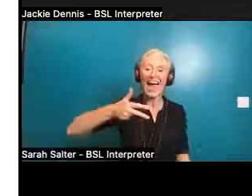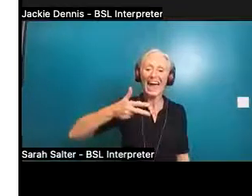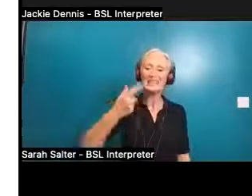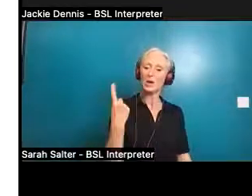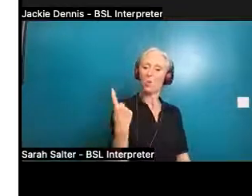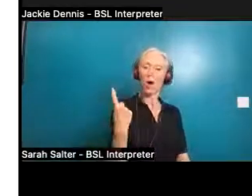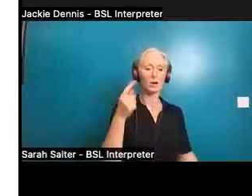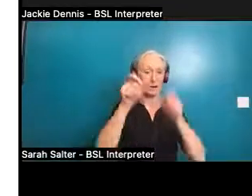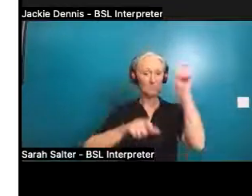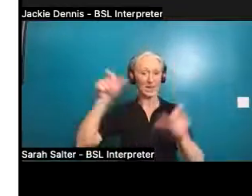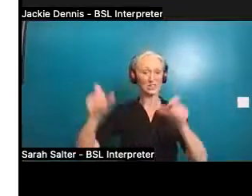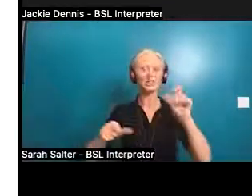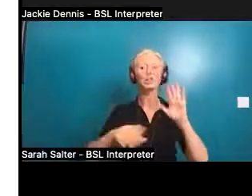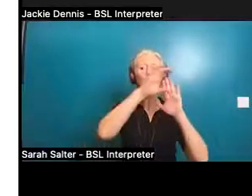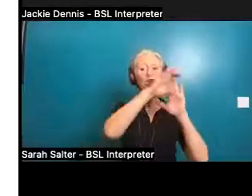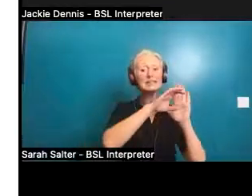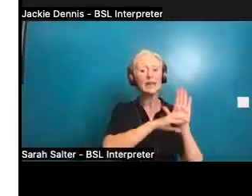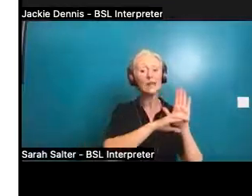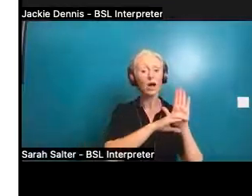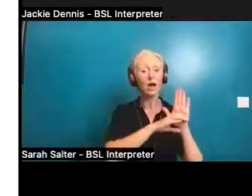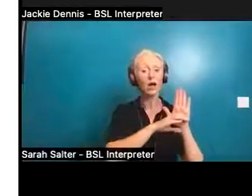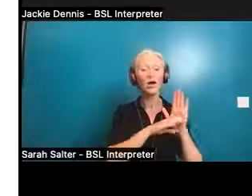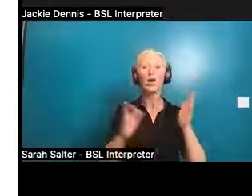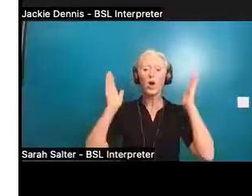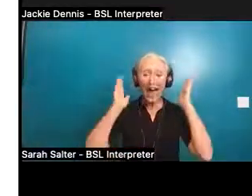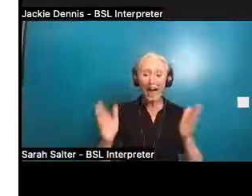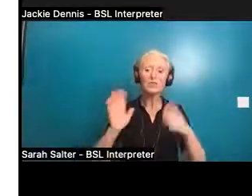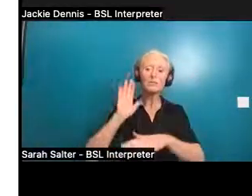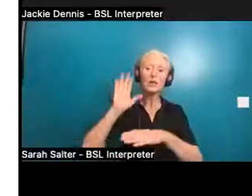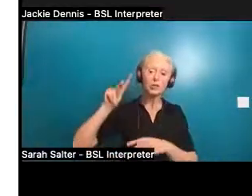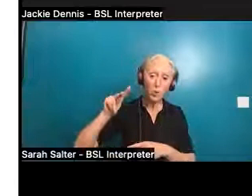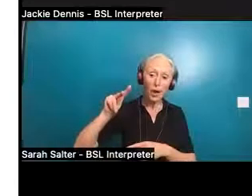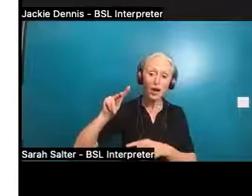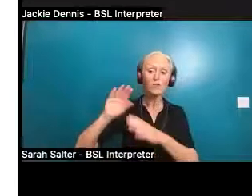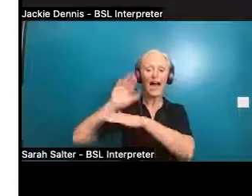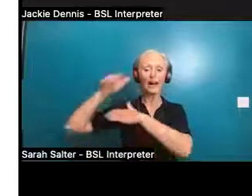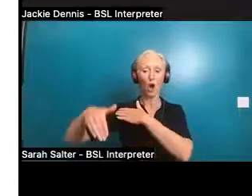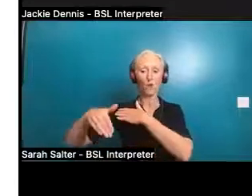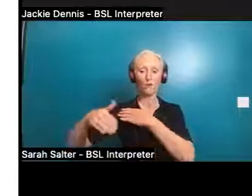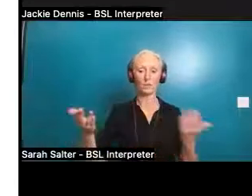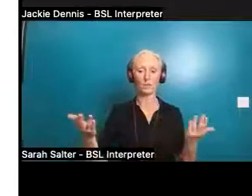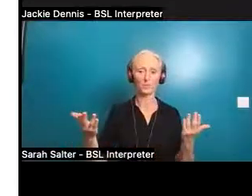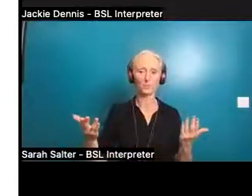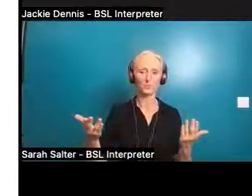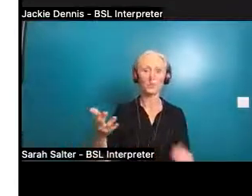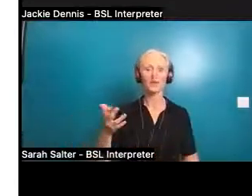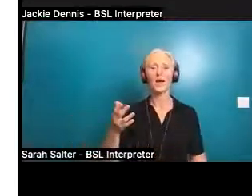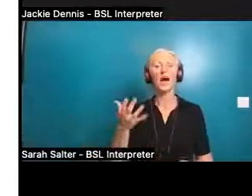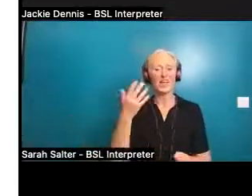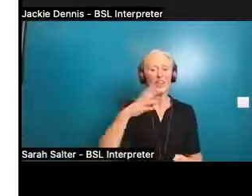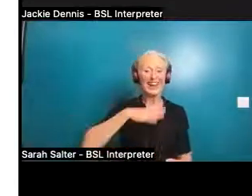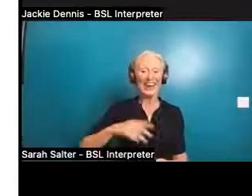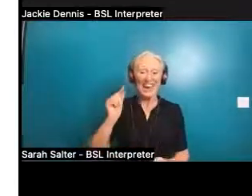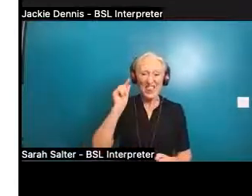The criteria is that an individual has to be 12 years and older. They have to have that mutation